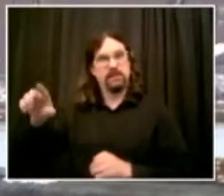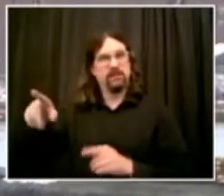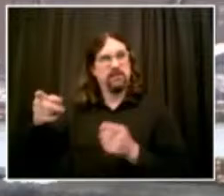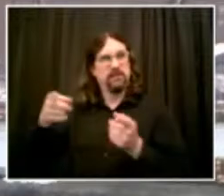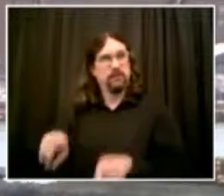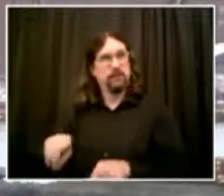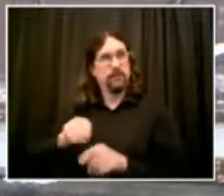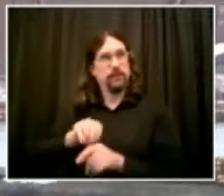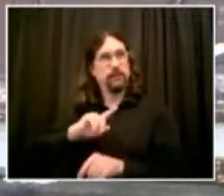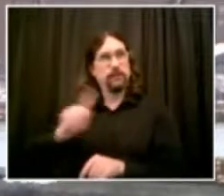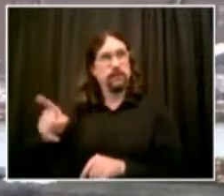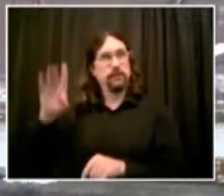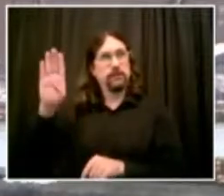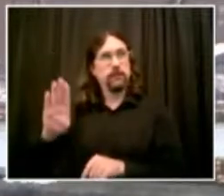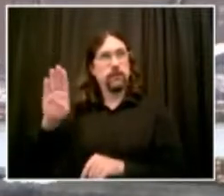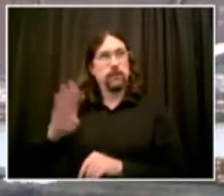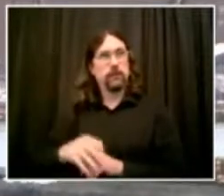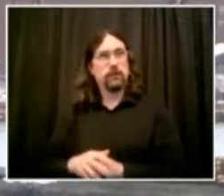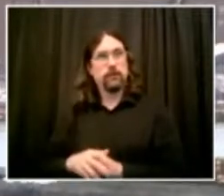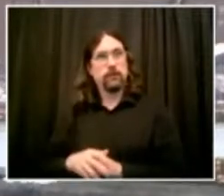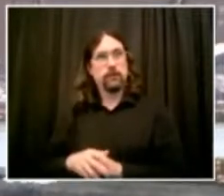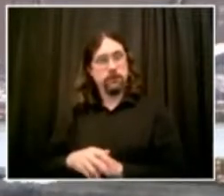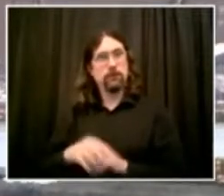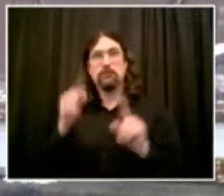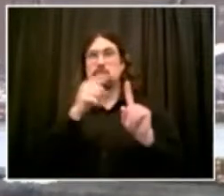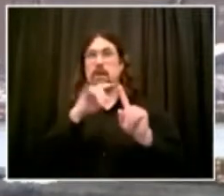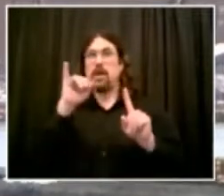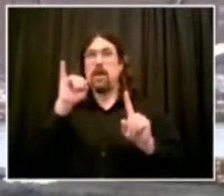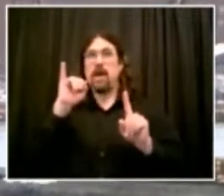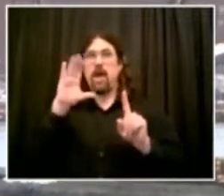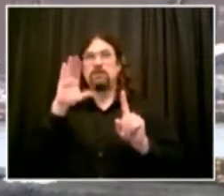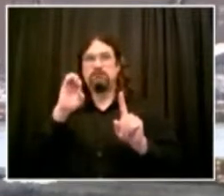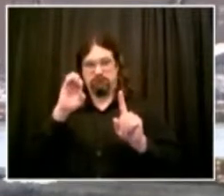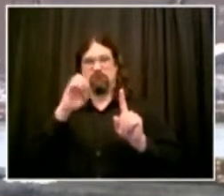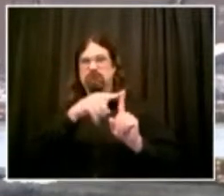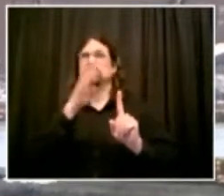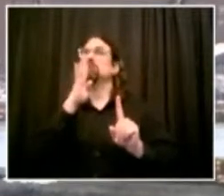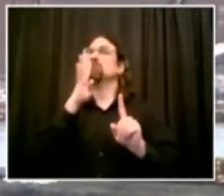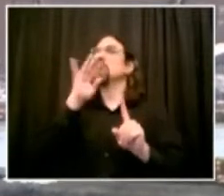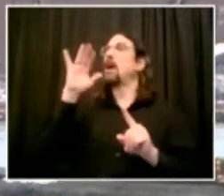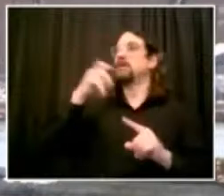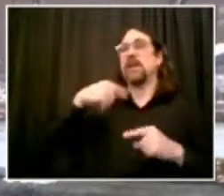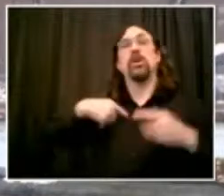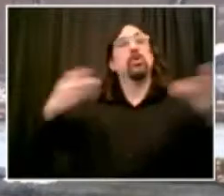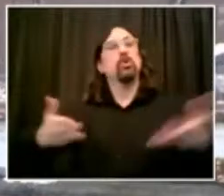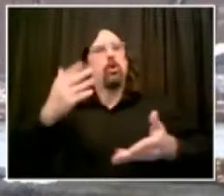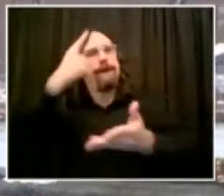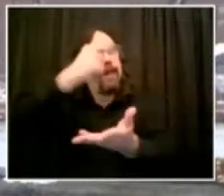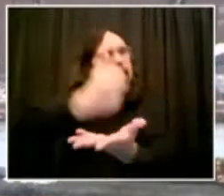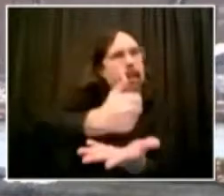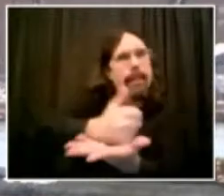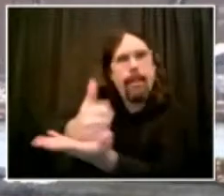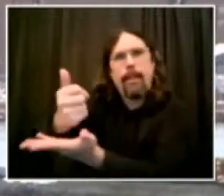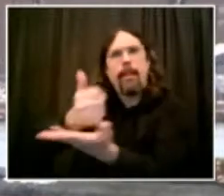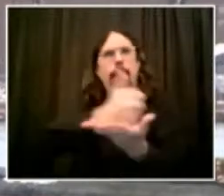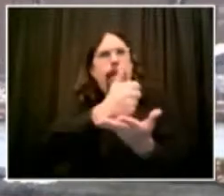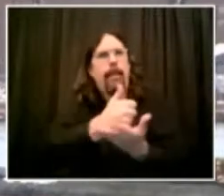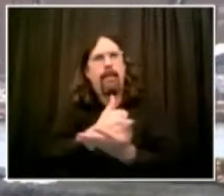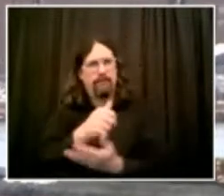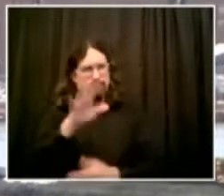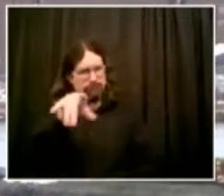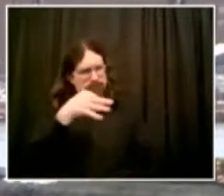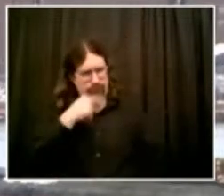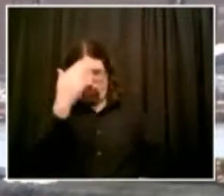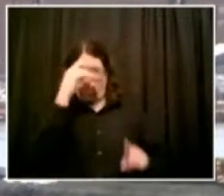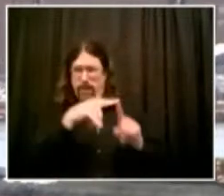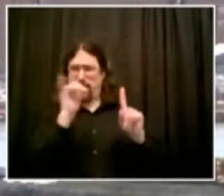what you know about it. No, I have absolutely. I would not let ICE agents anywhere in